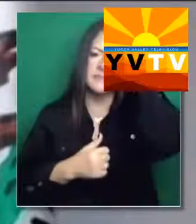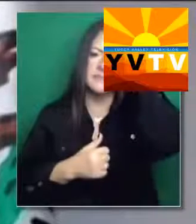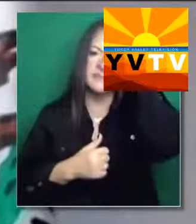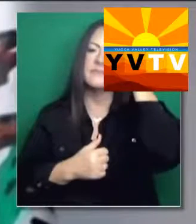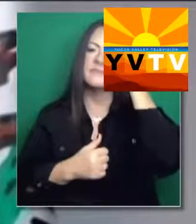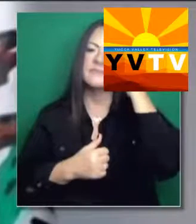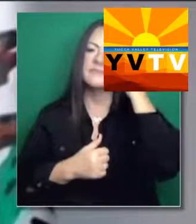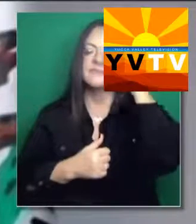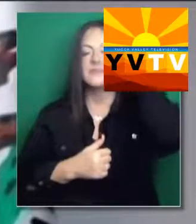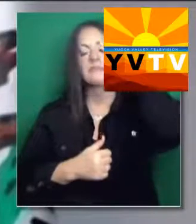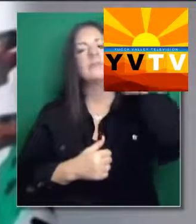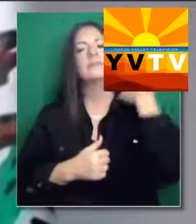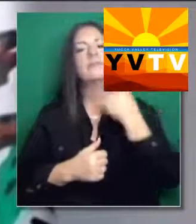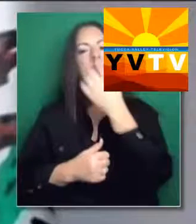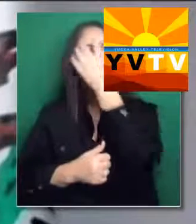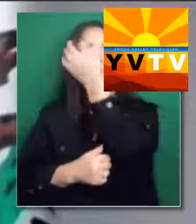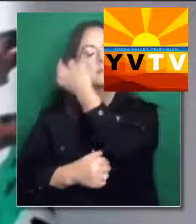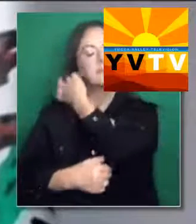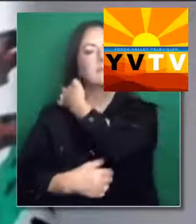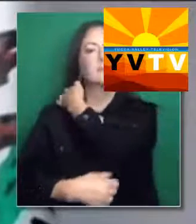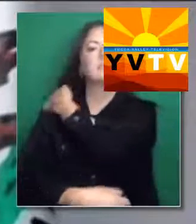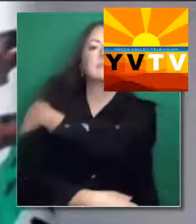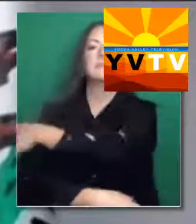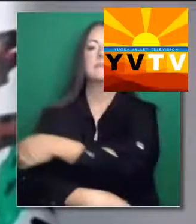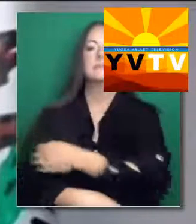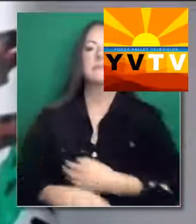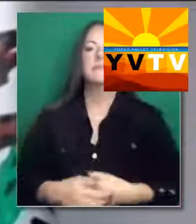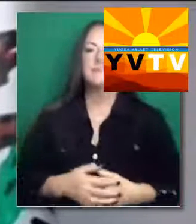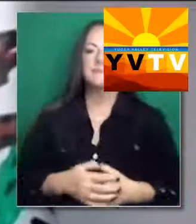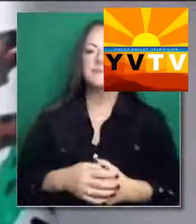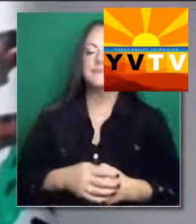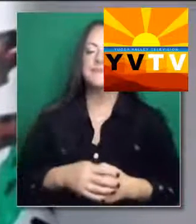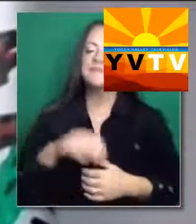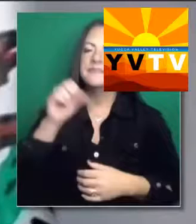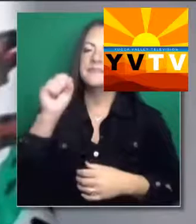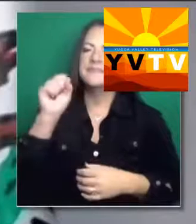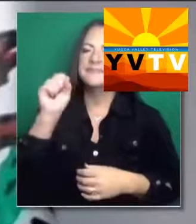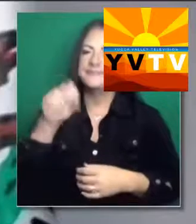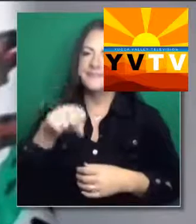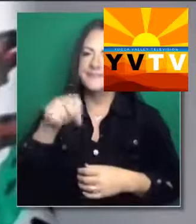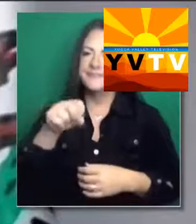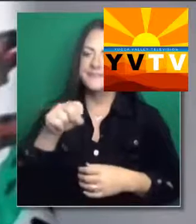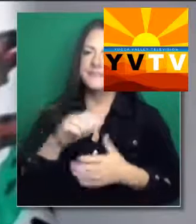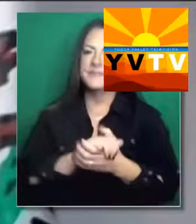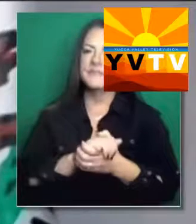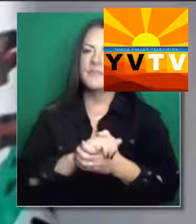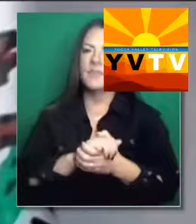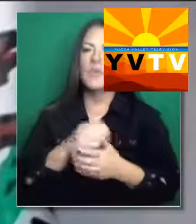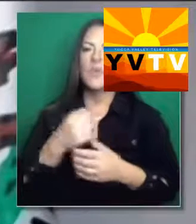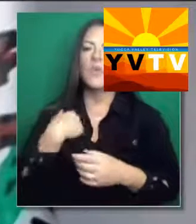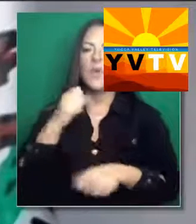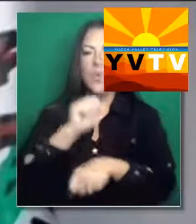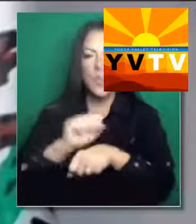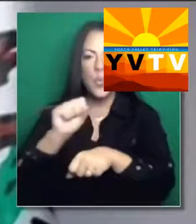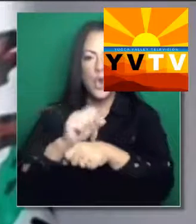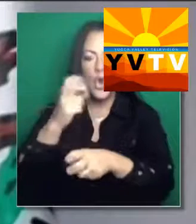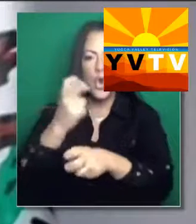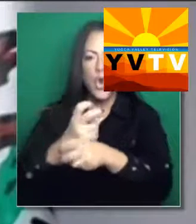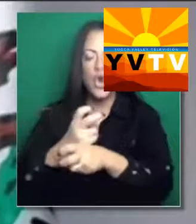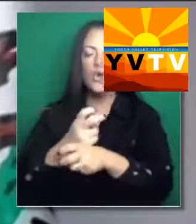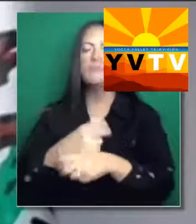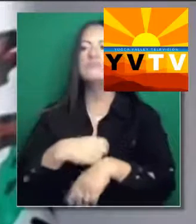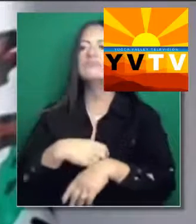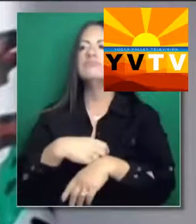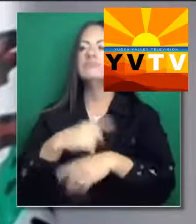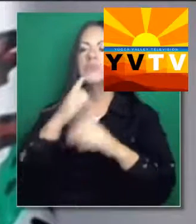Yes, Governor. Two parts to the answer to that question. You gave the first part. We are actively working to clarify,